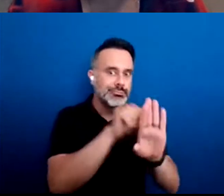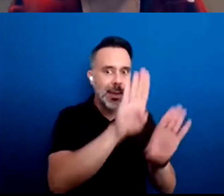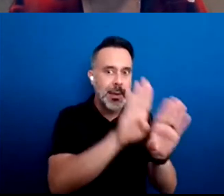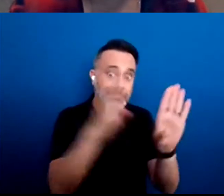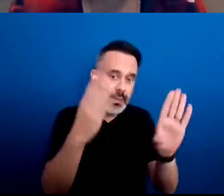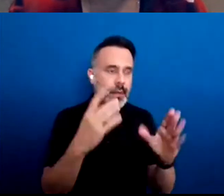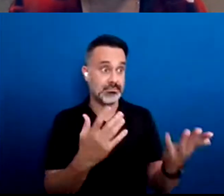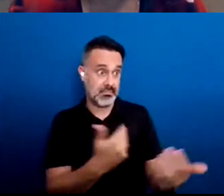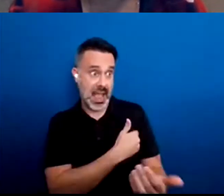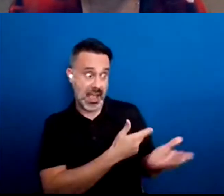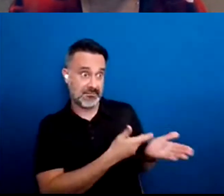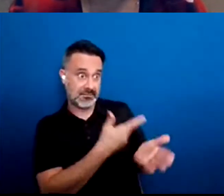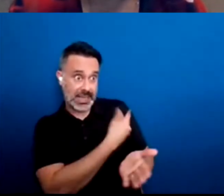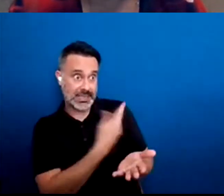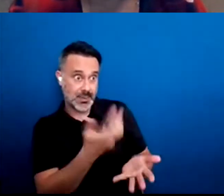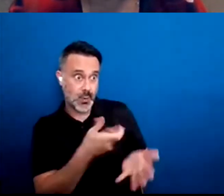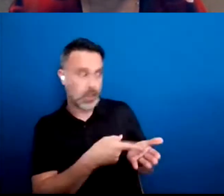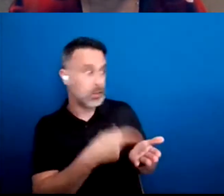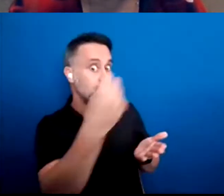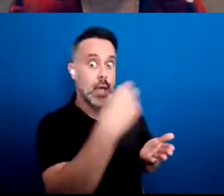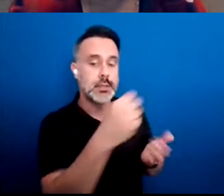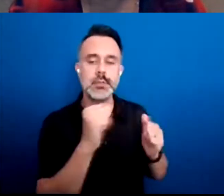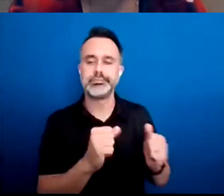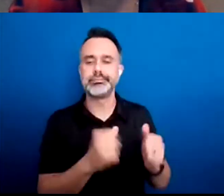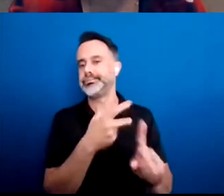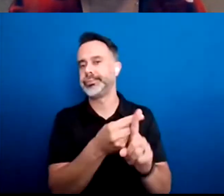So changing our strategy to be able to get